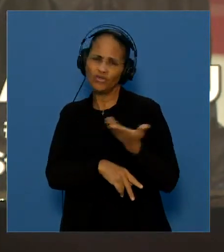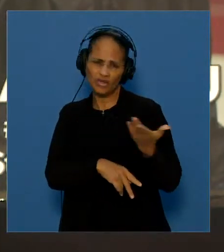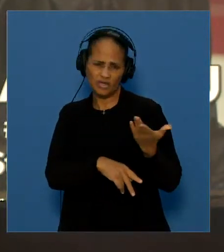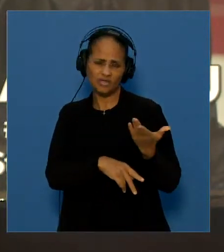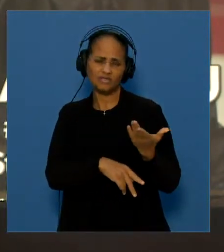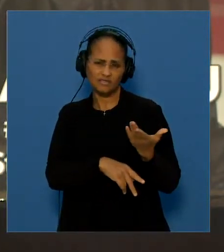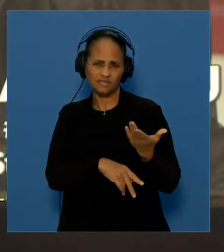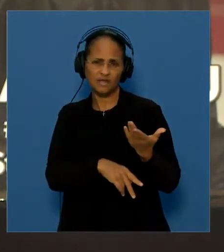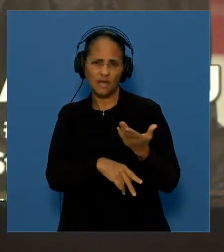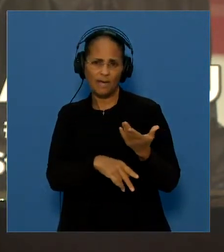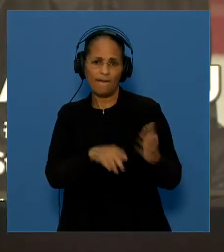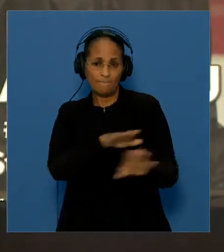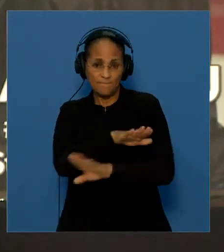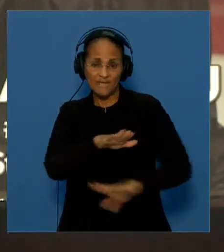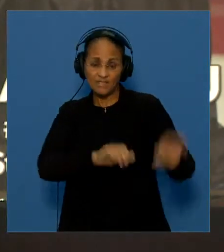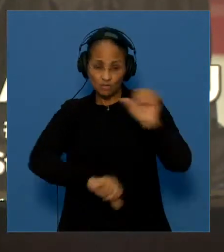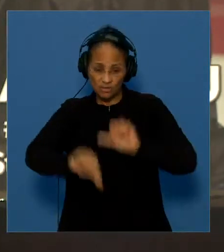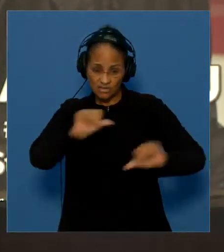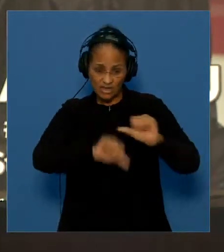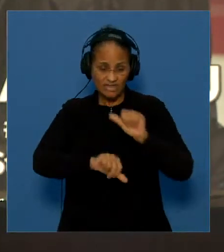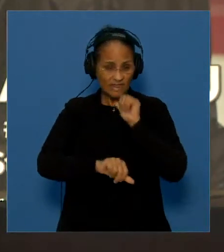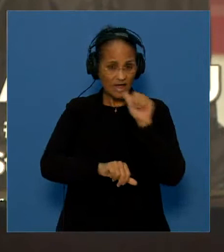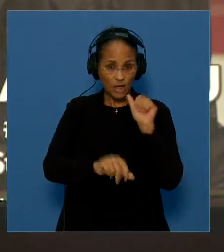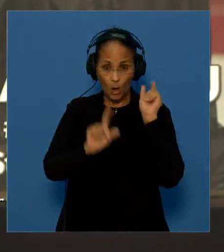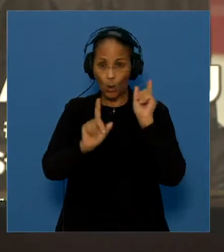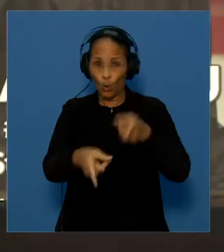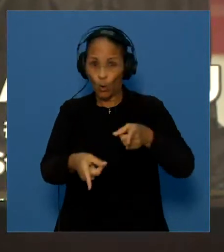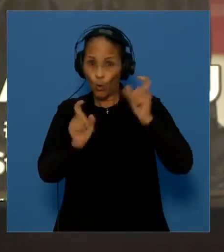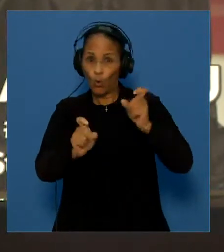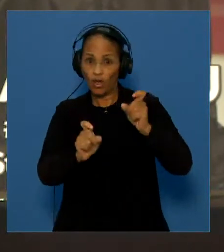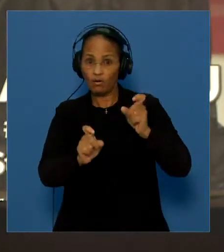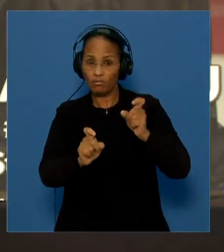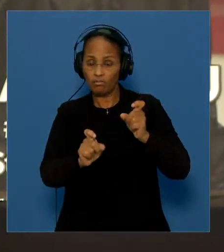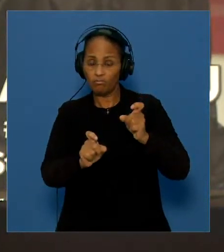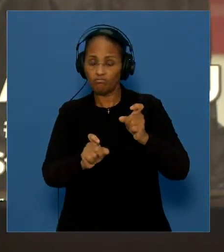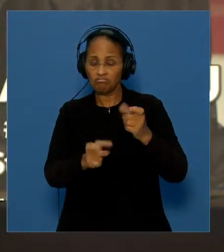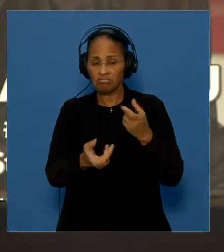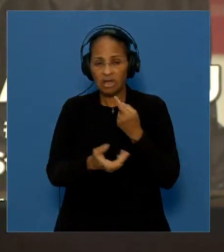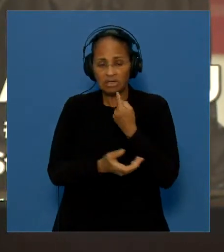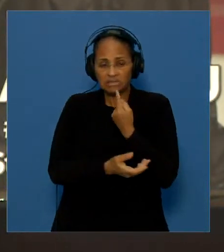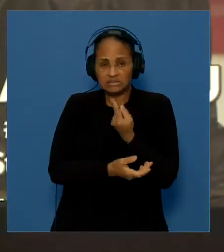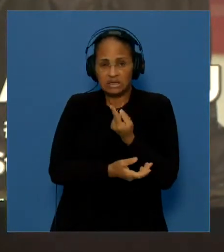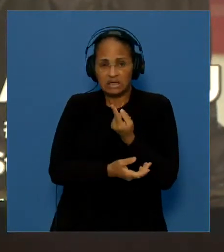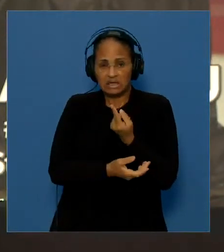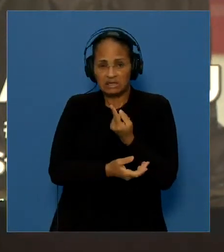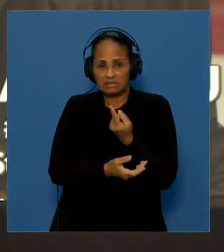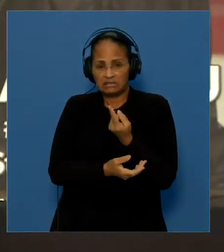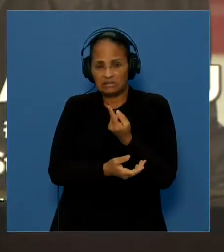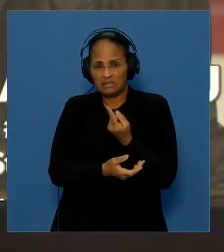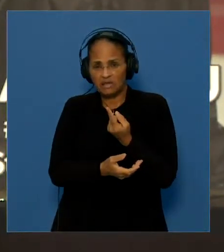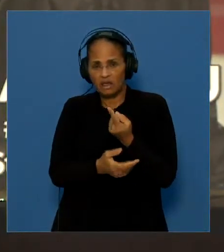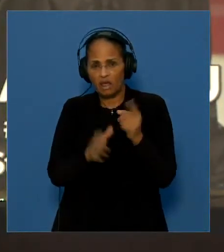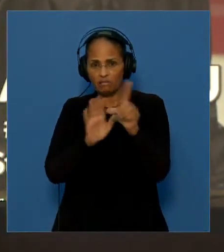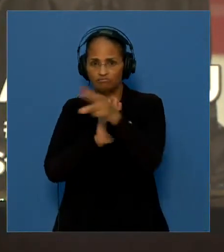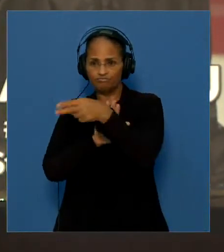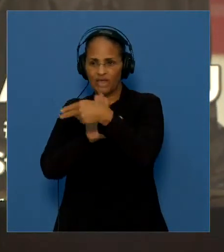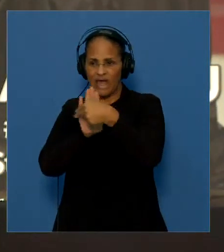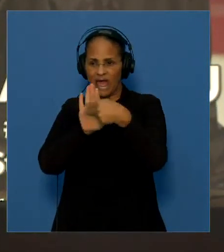on science and not just quick reactions due to, I would say, certainly headlines around the